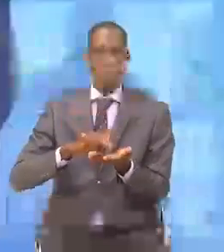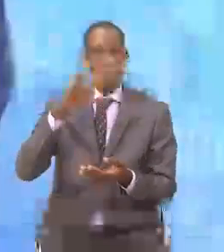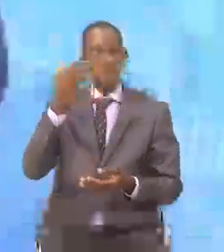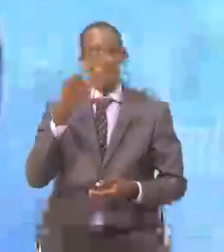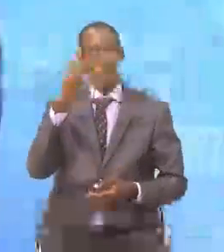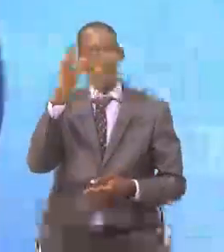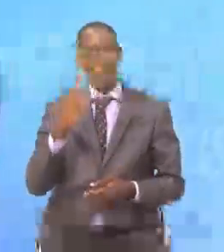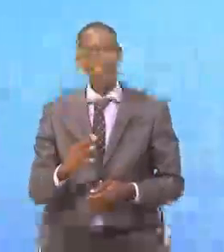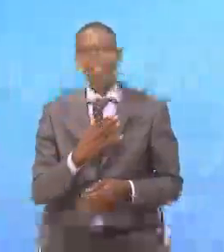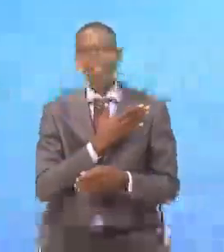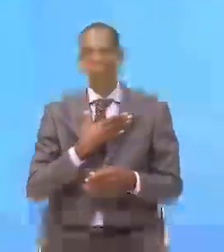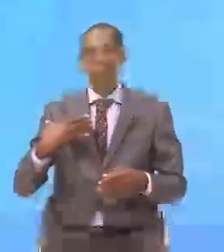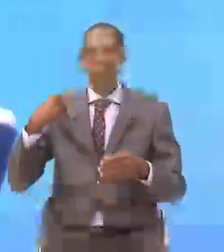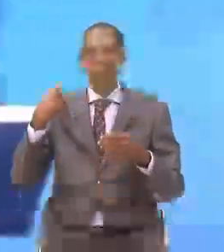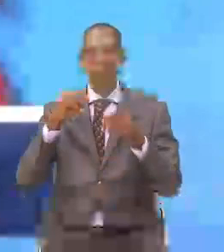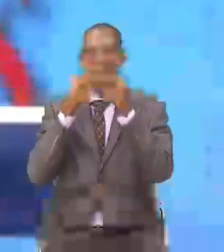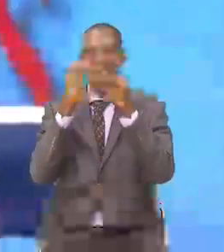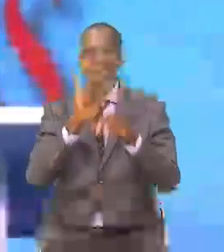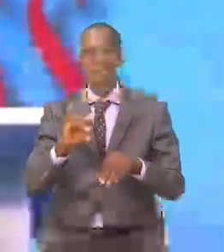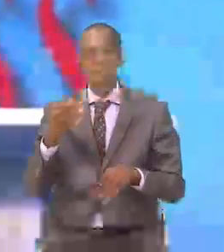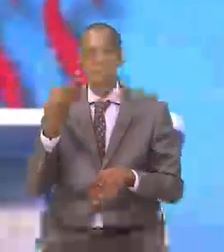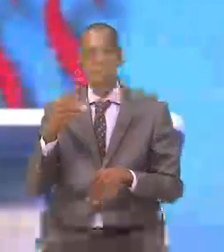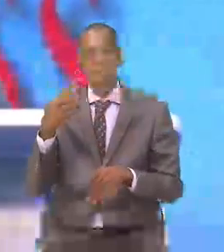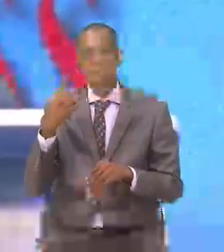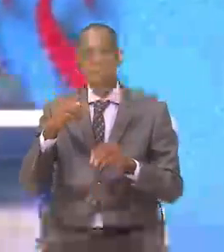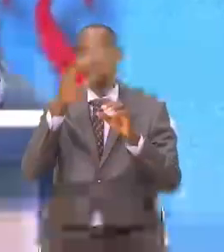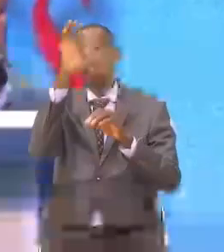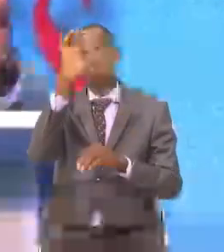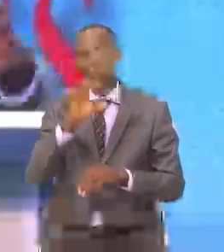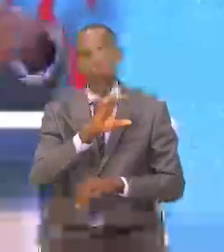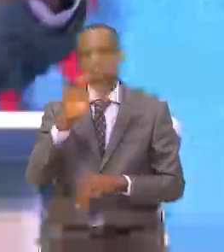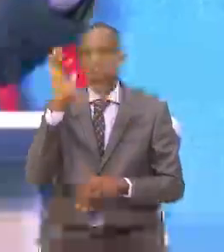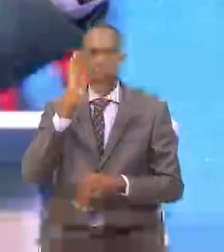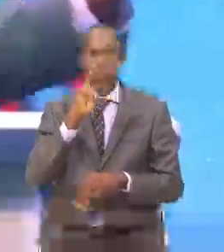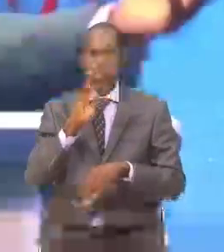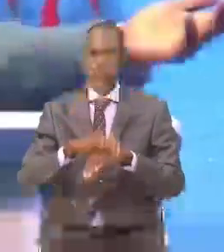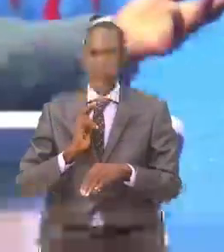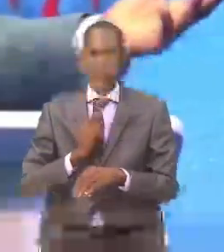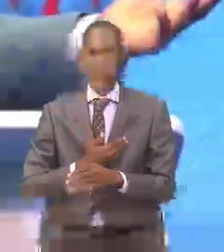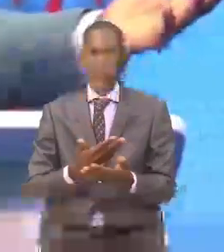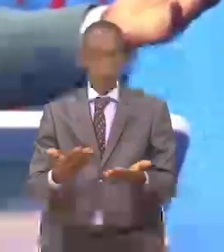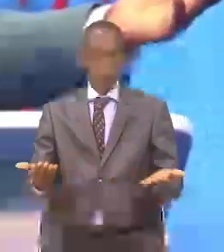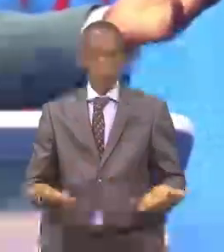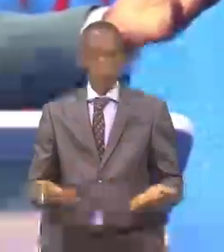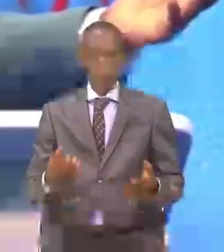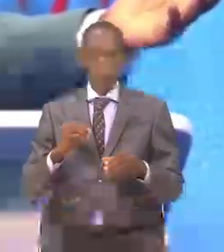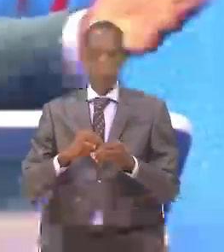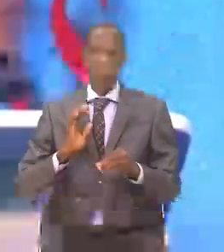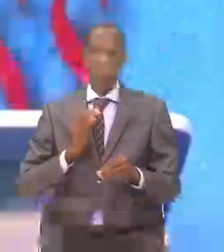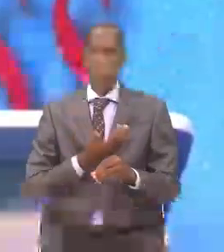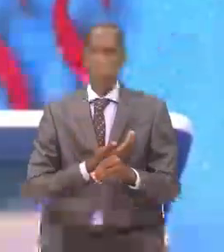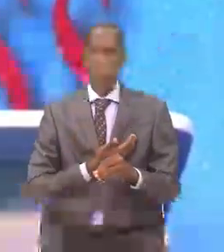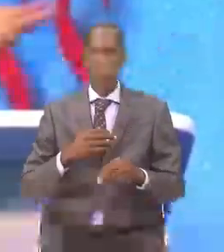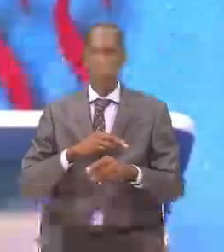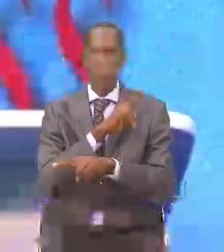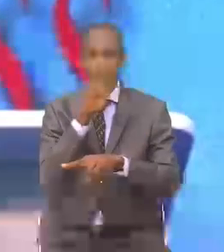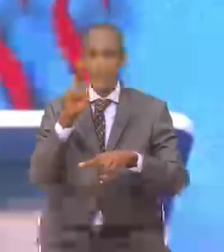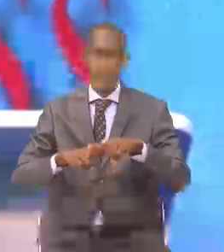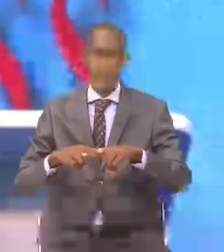connect with the glory of God. And the blessings of the cross will be upon us